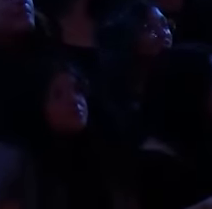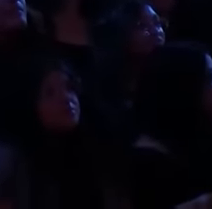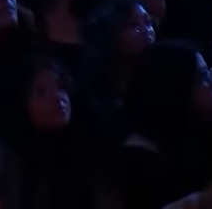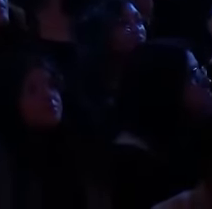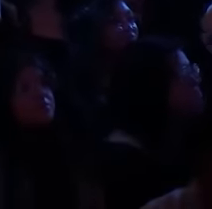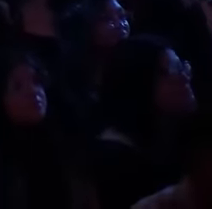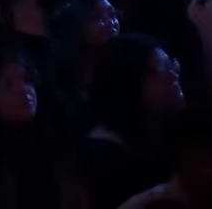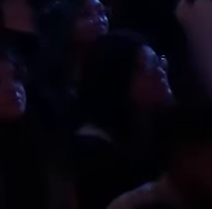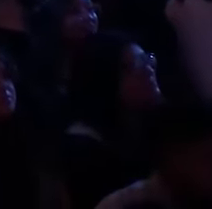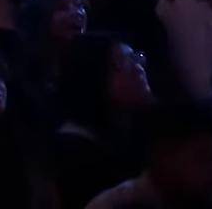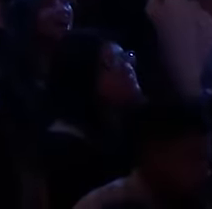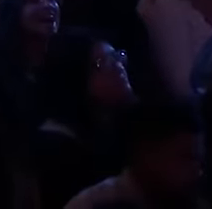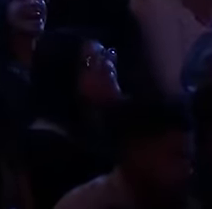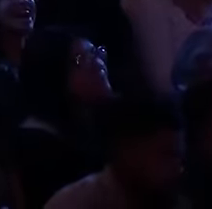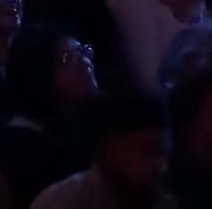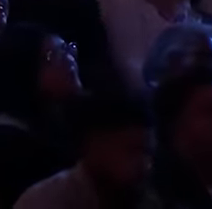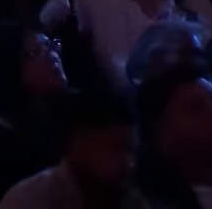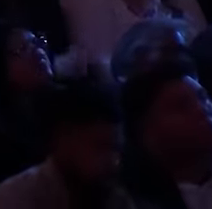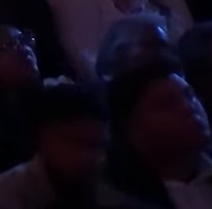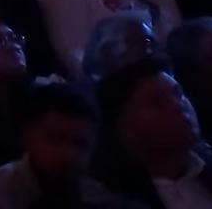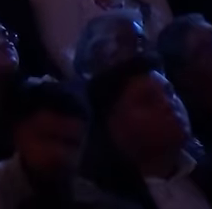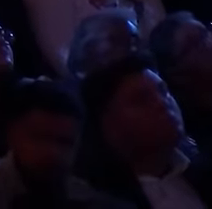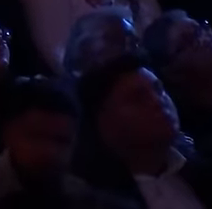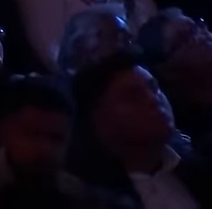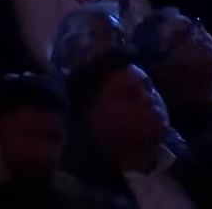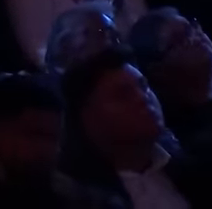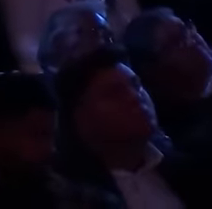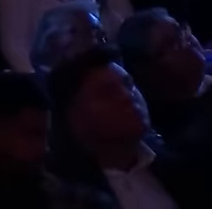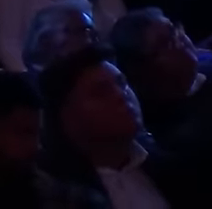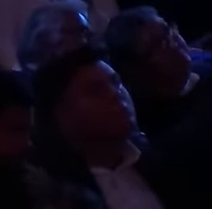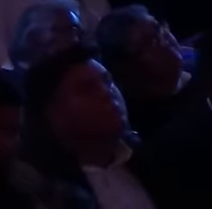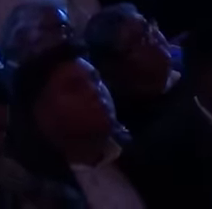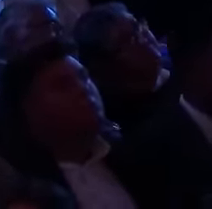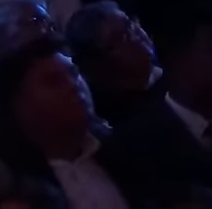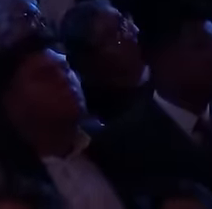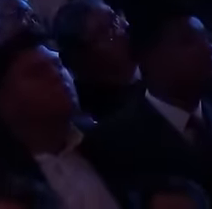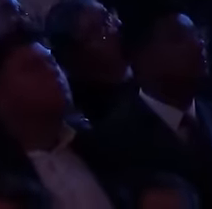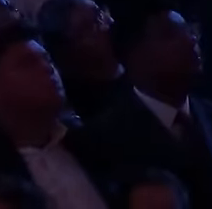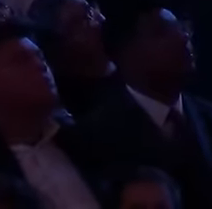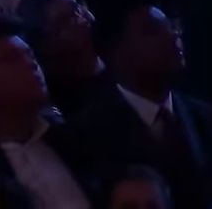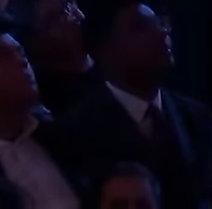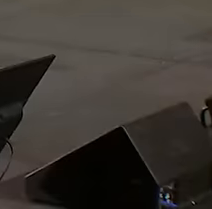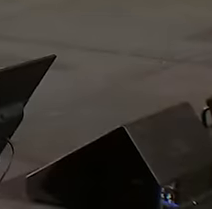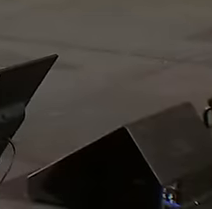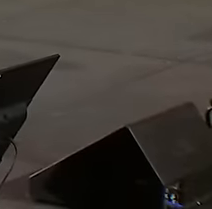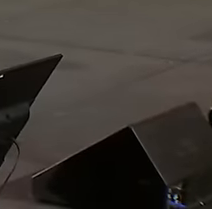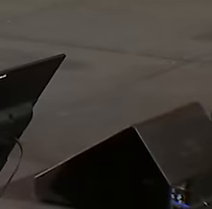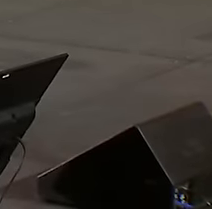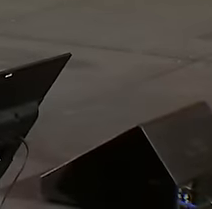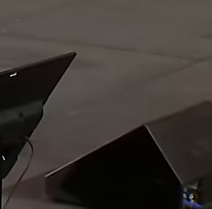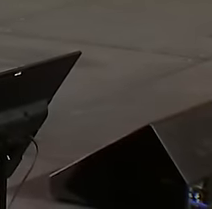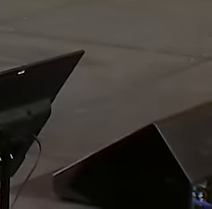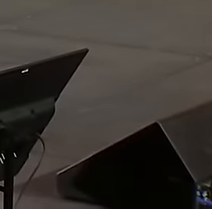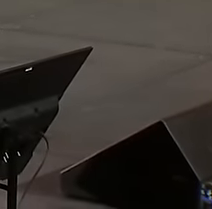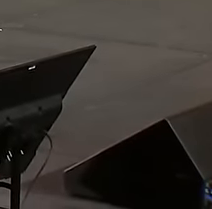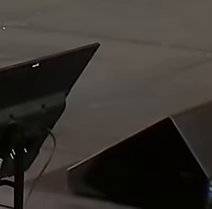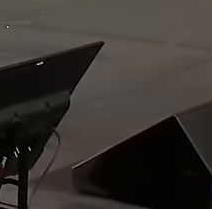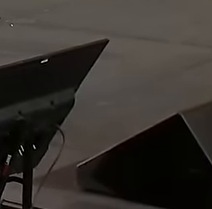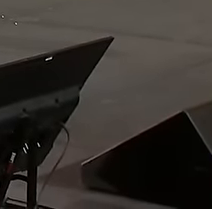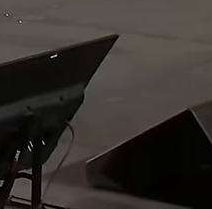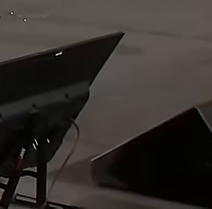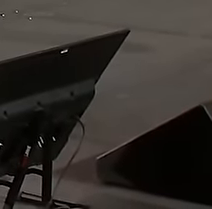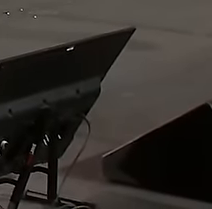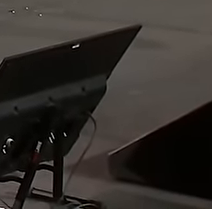blessing to be here. It's such an honor how the Lord has truly been speaking to us through all of our leaders, through all of our preachers and each